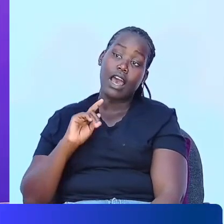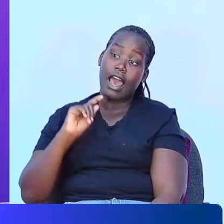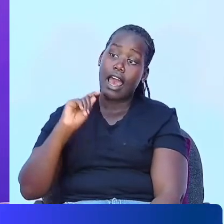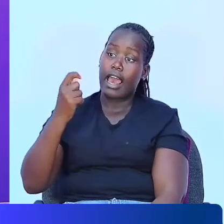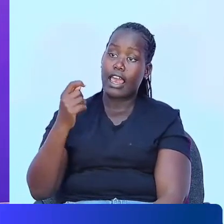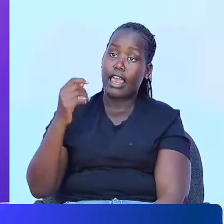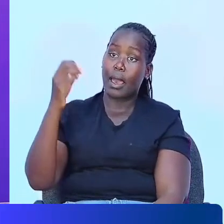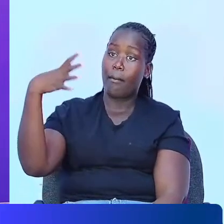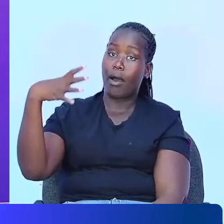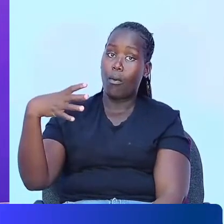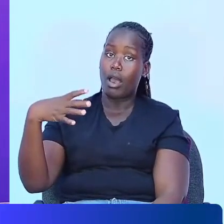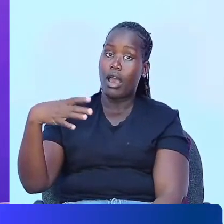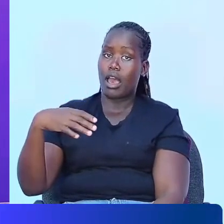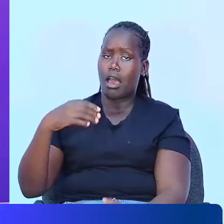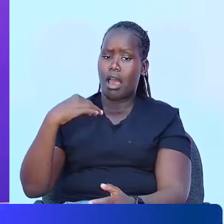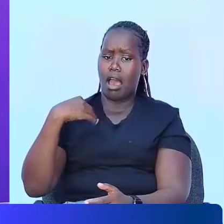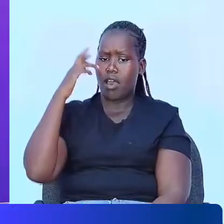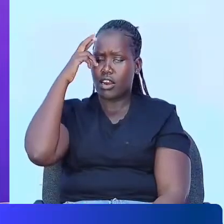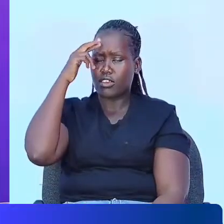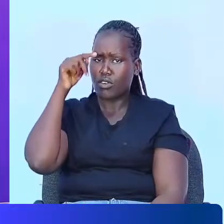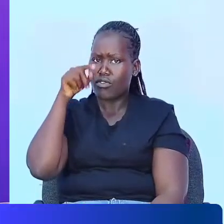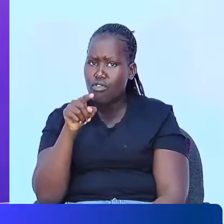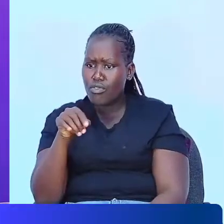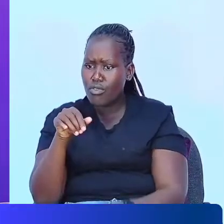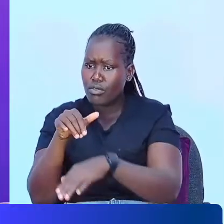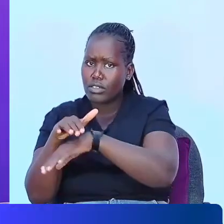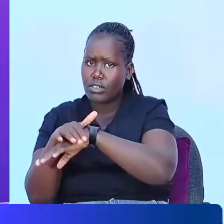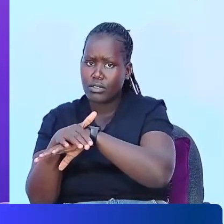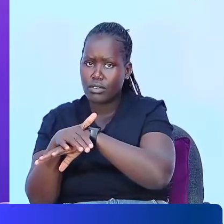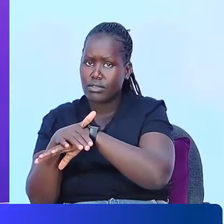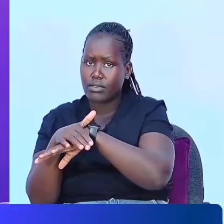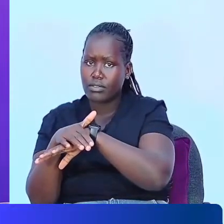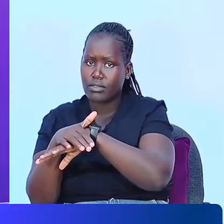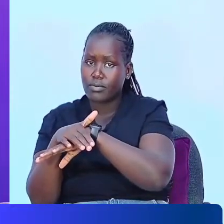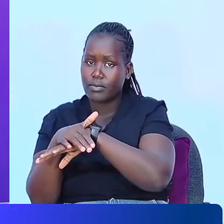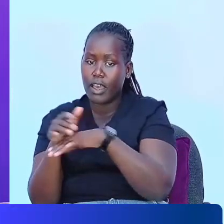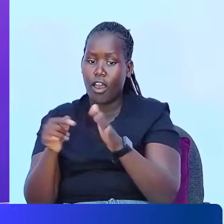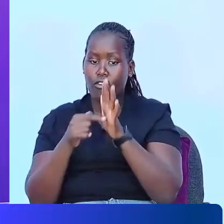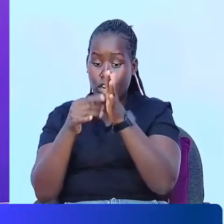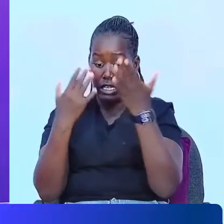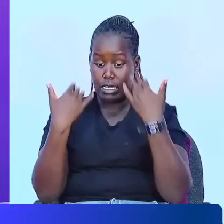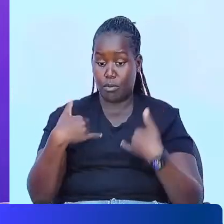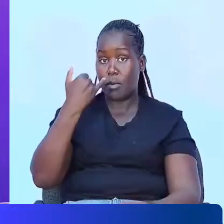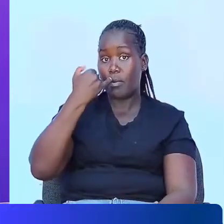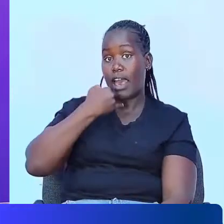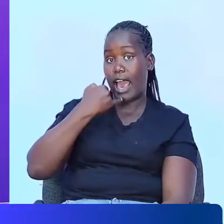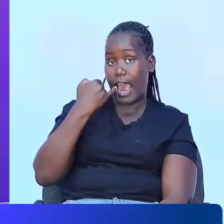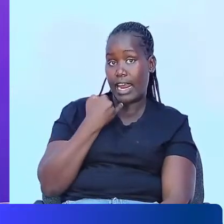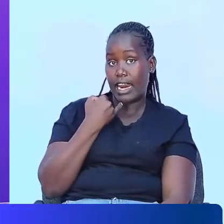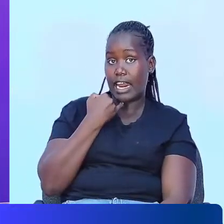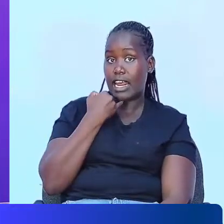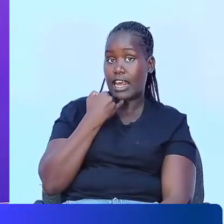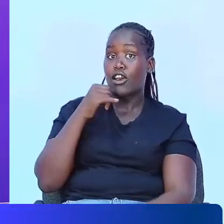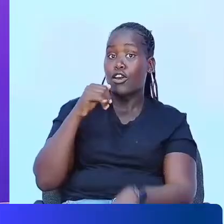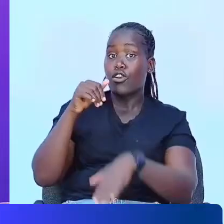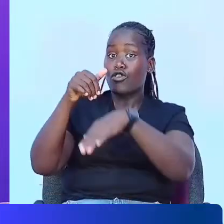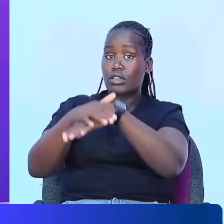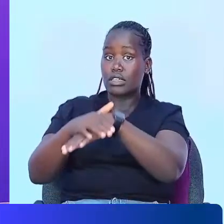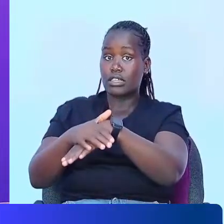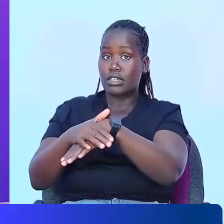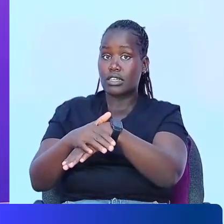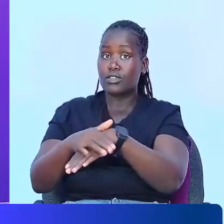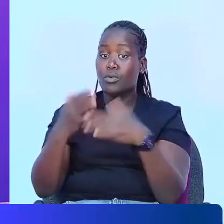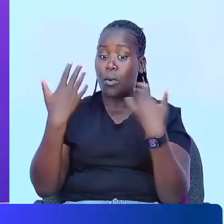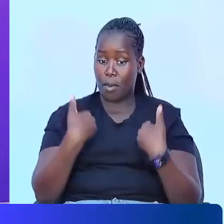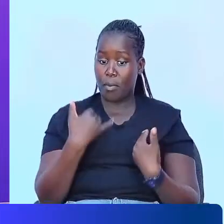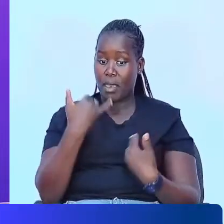should send, she's called Chebo? Chebiwot. Chebiwot. There's no reason why you should give your money to Chebiwot